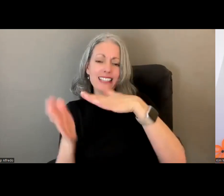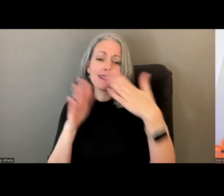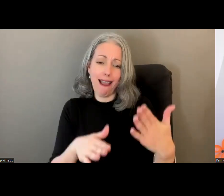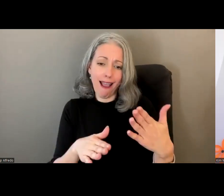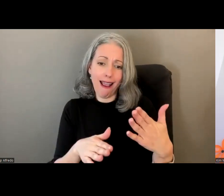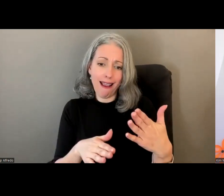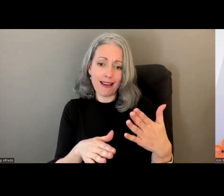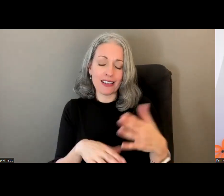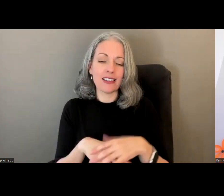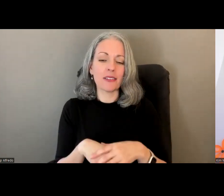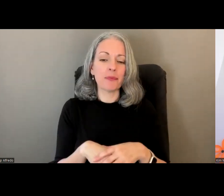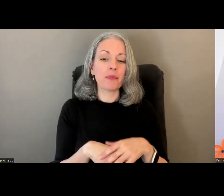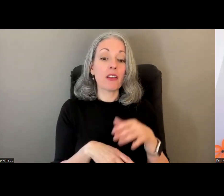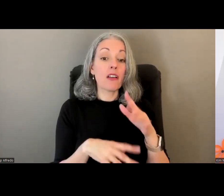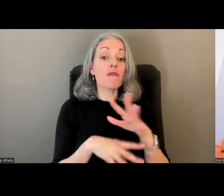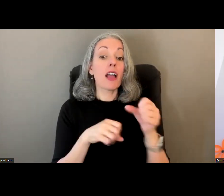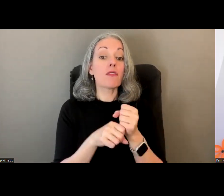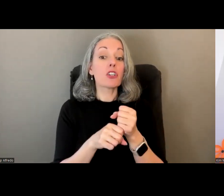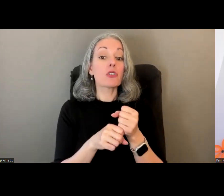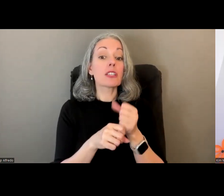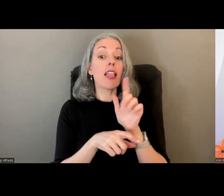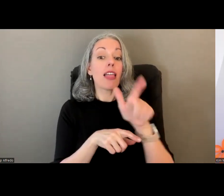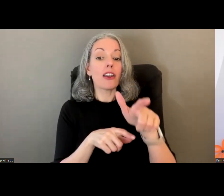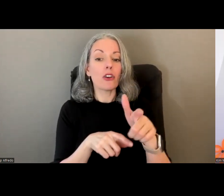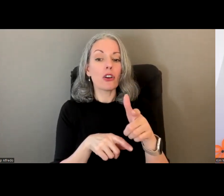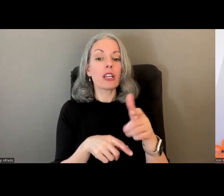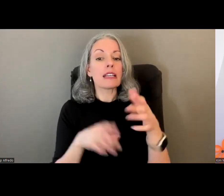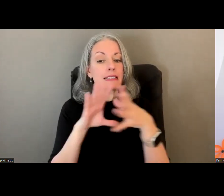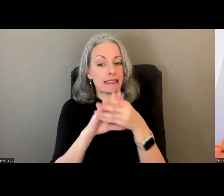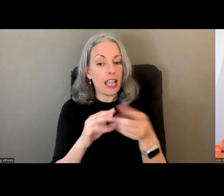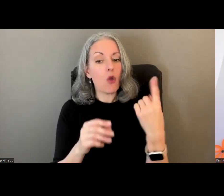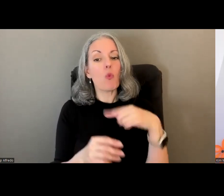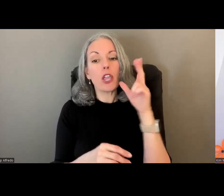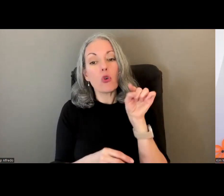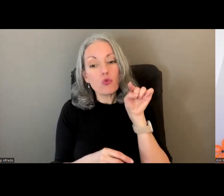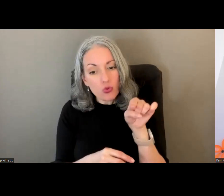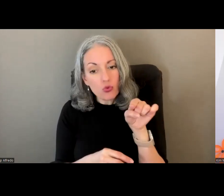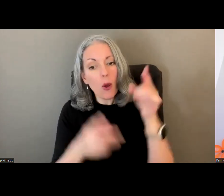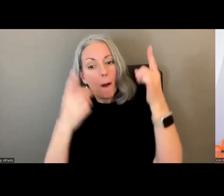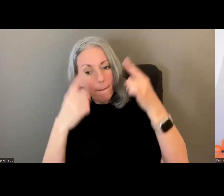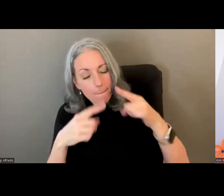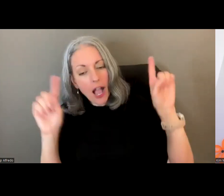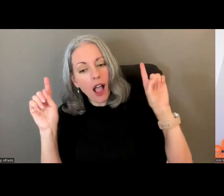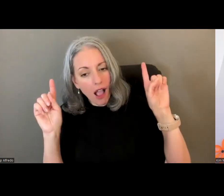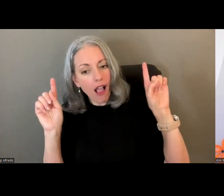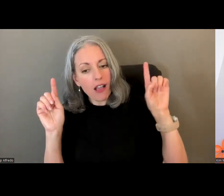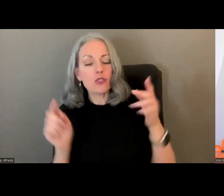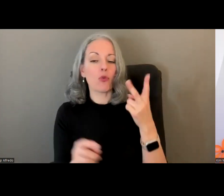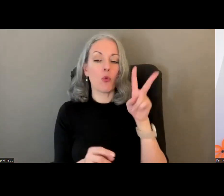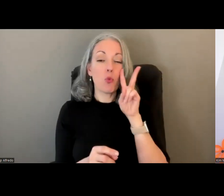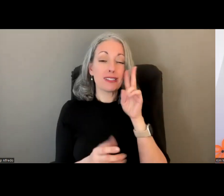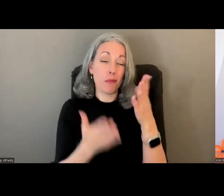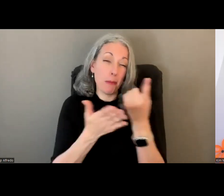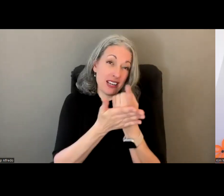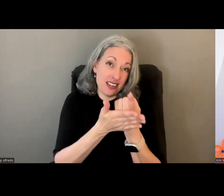was elected. And 5 years later, we can say we heard you and we did it. So little preview that you should be seeing probably next